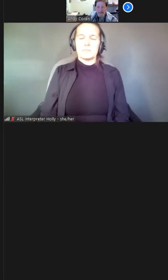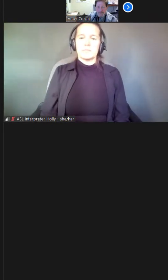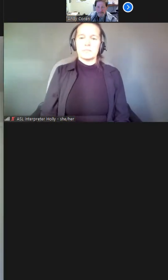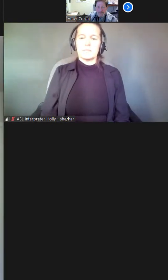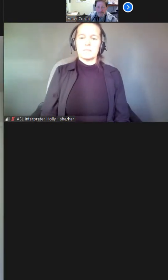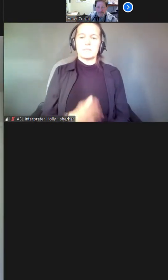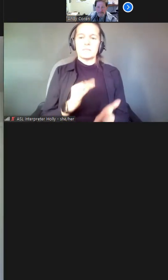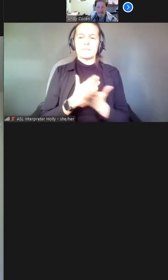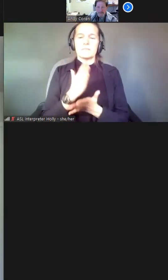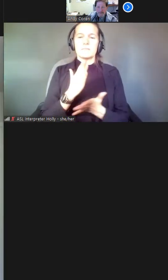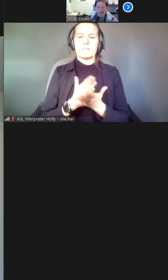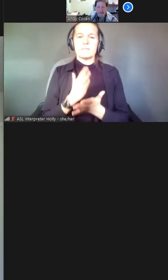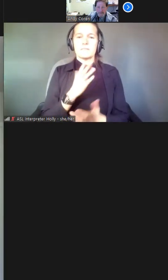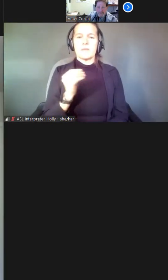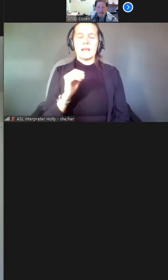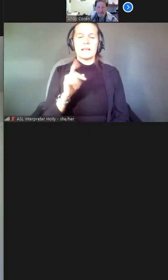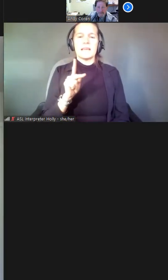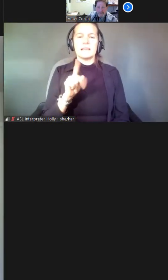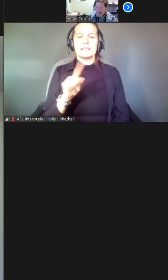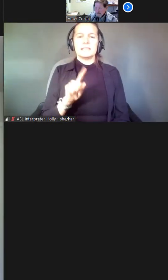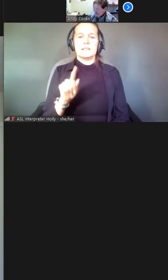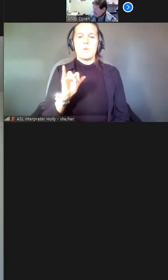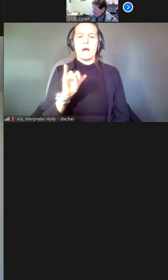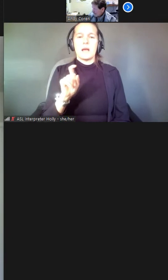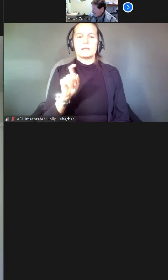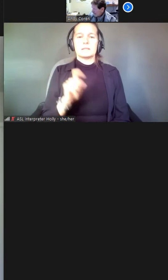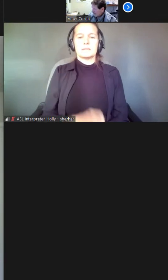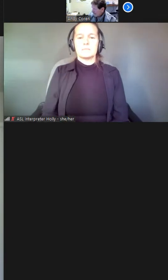All right, and KZYX.